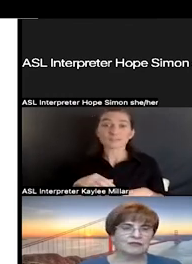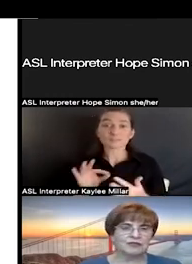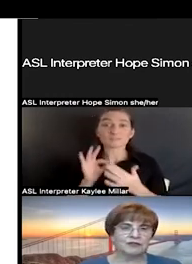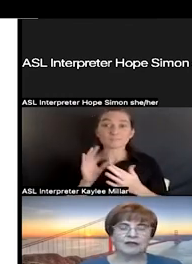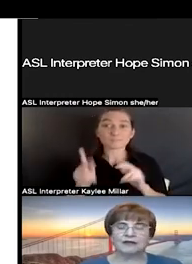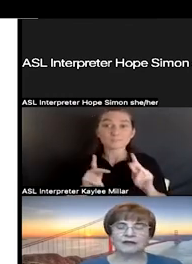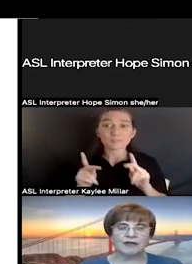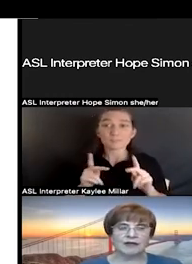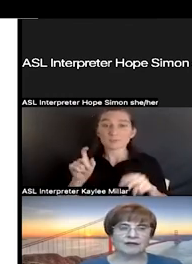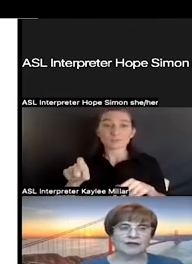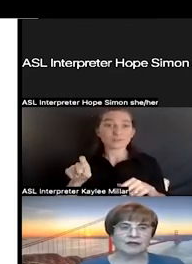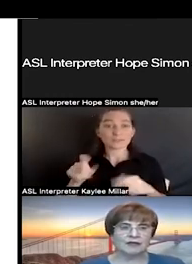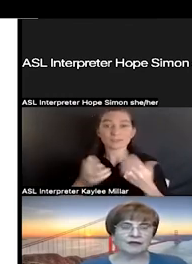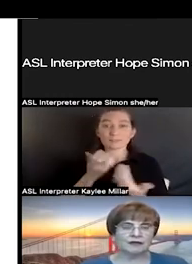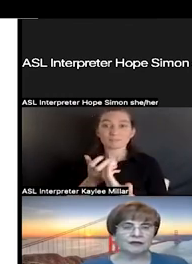in messaging,